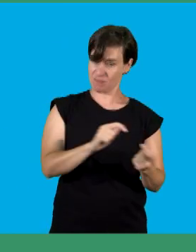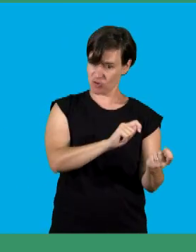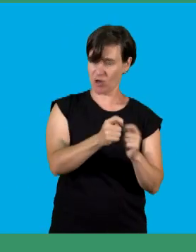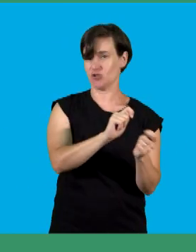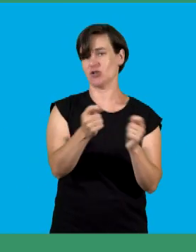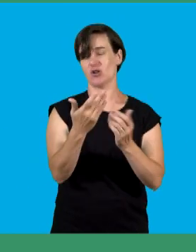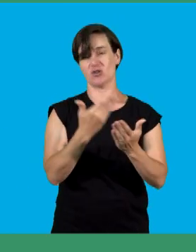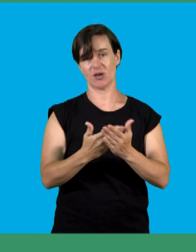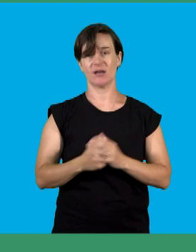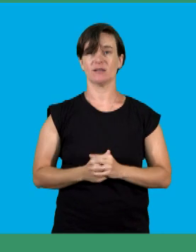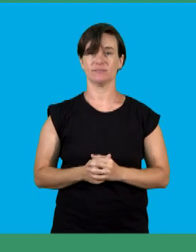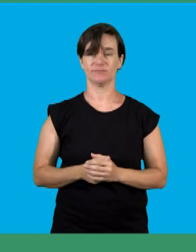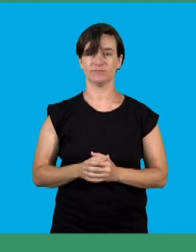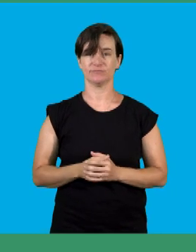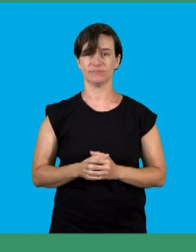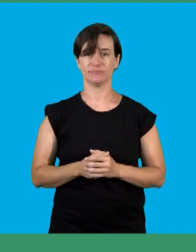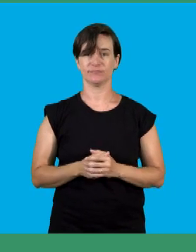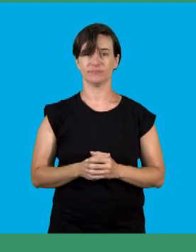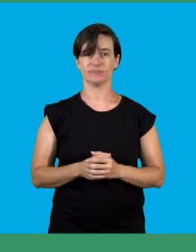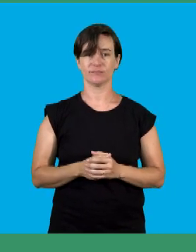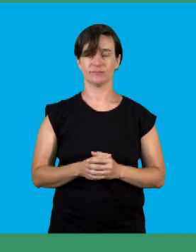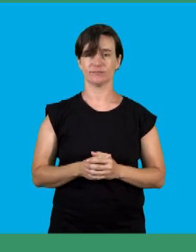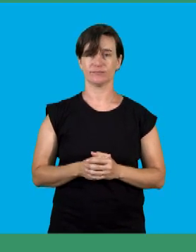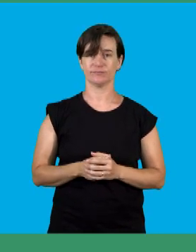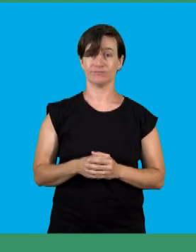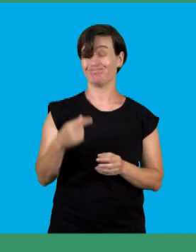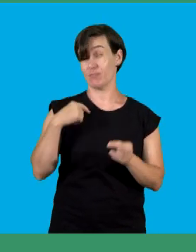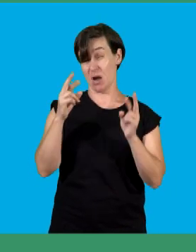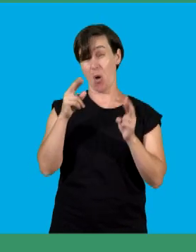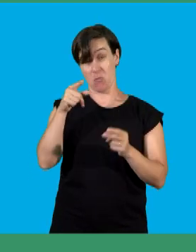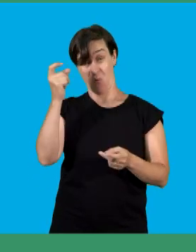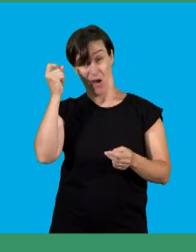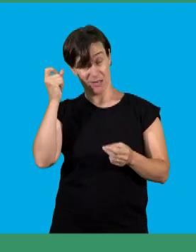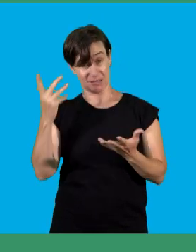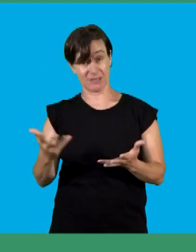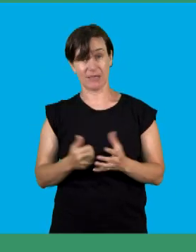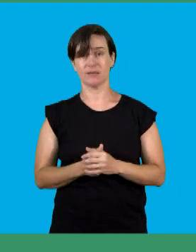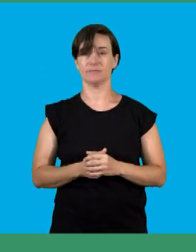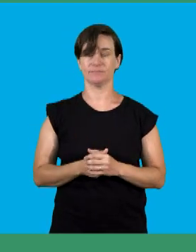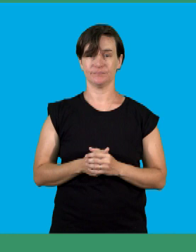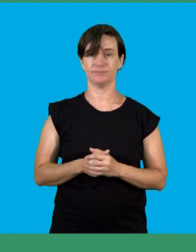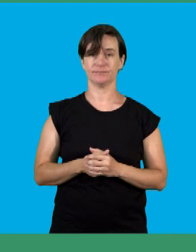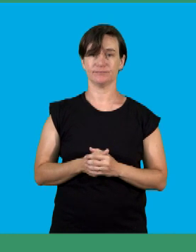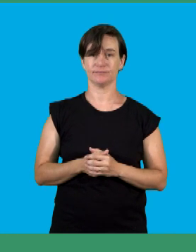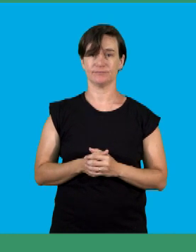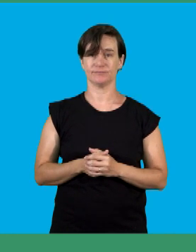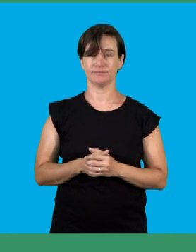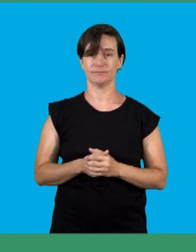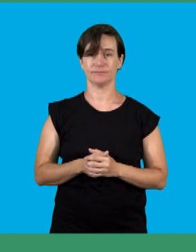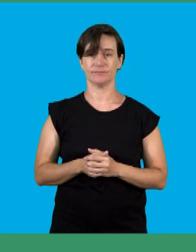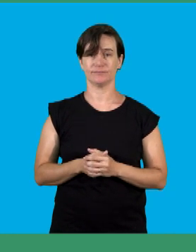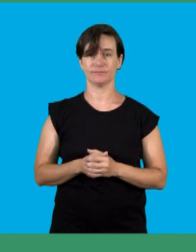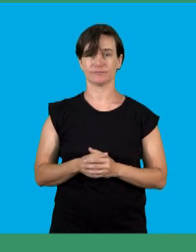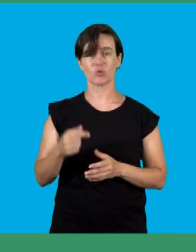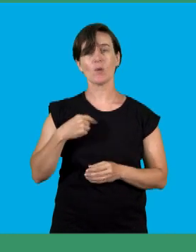driving forces against change. So we're going to go with the positives. I hope it makes sense, right? It takes practice. You just have to put